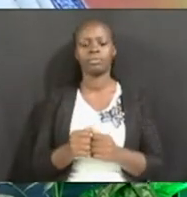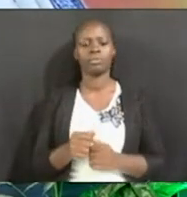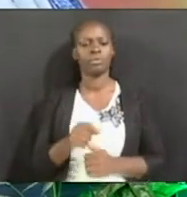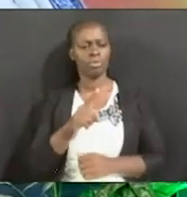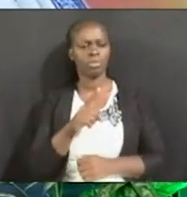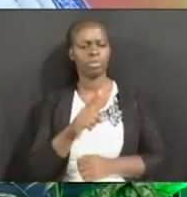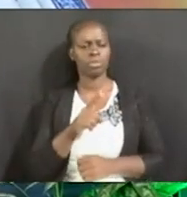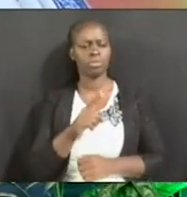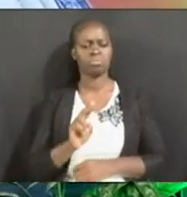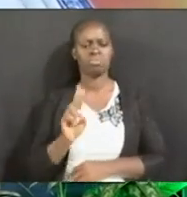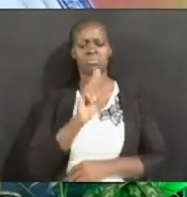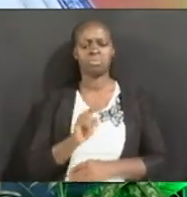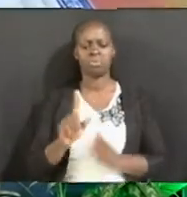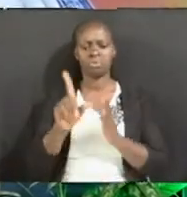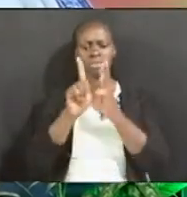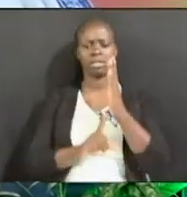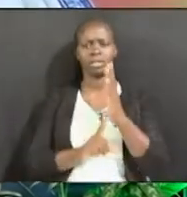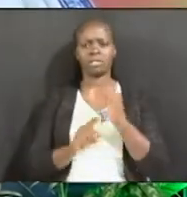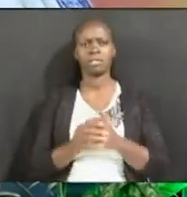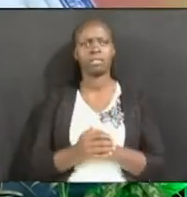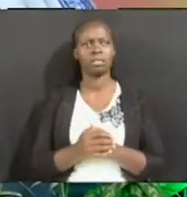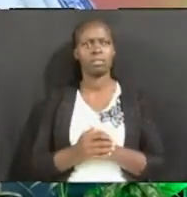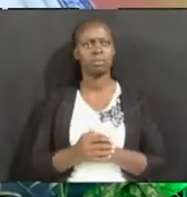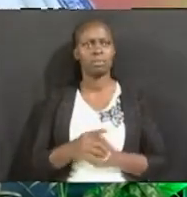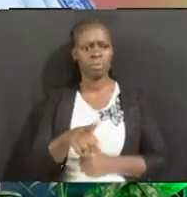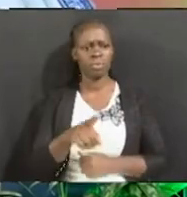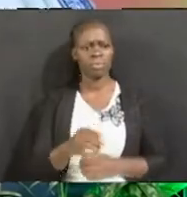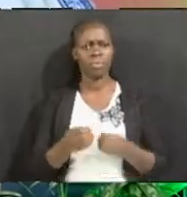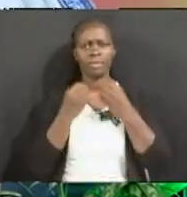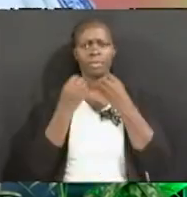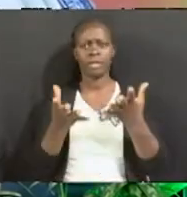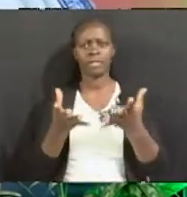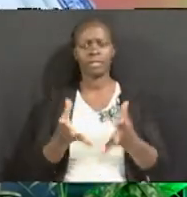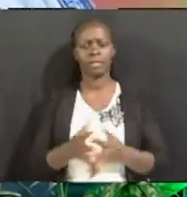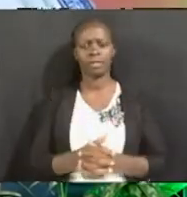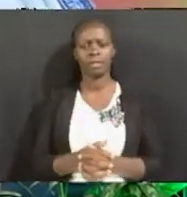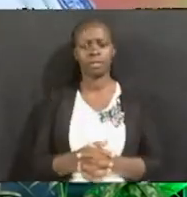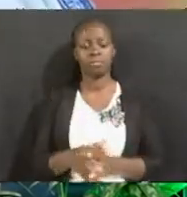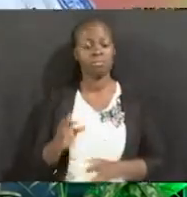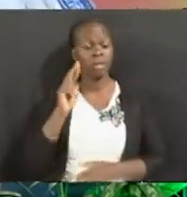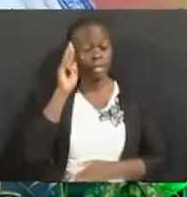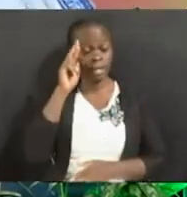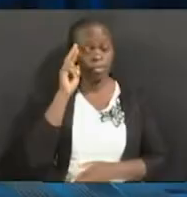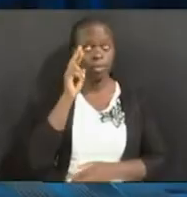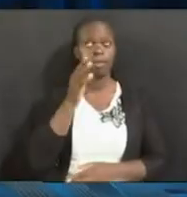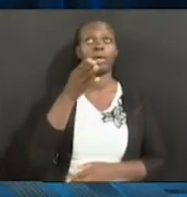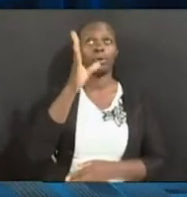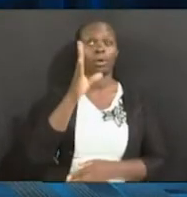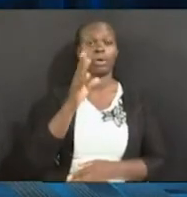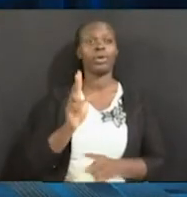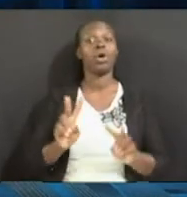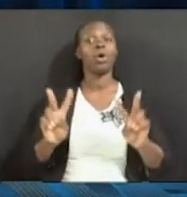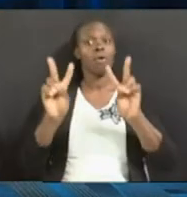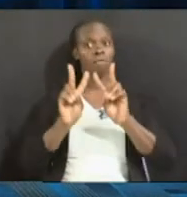useless. They can consider you nothing. Remember, there's a God who values you.